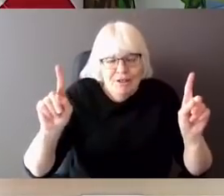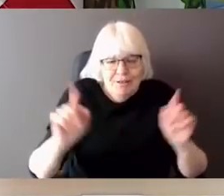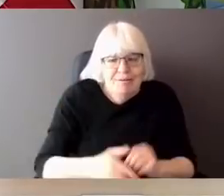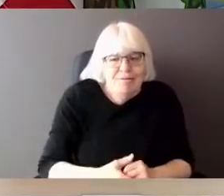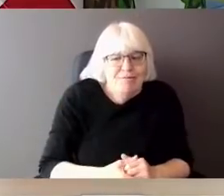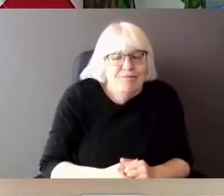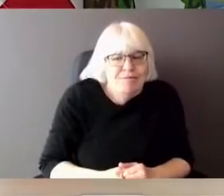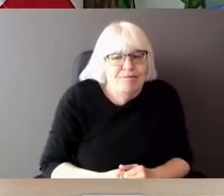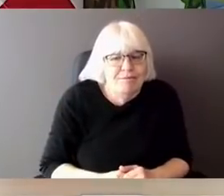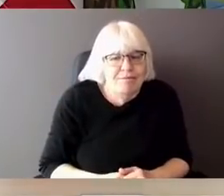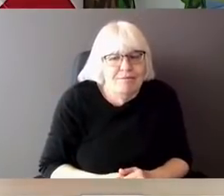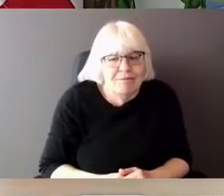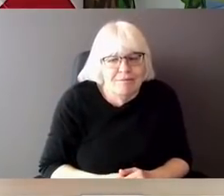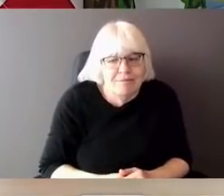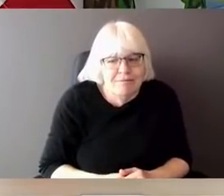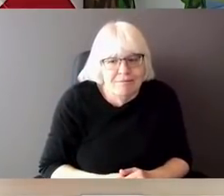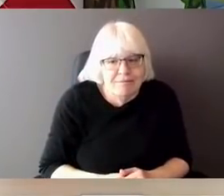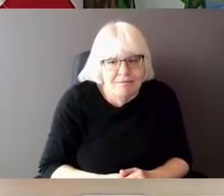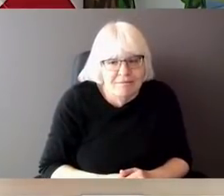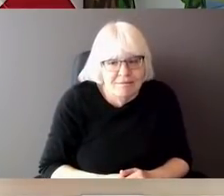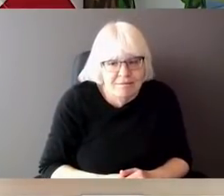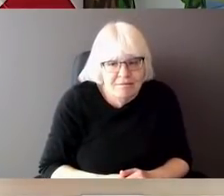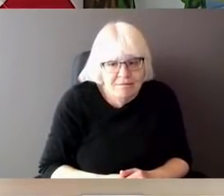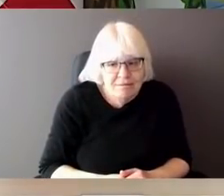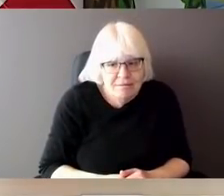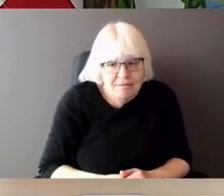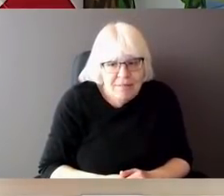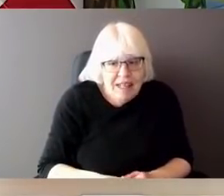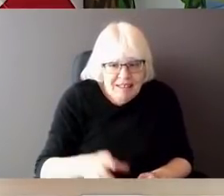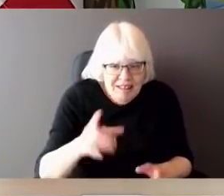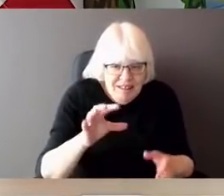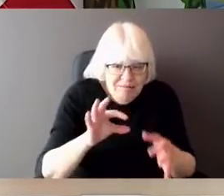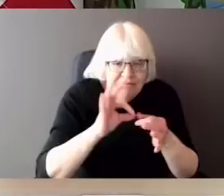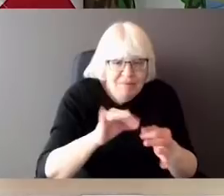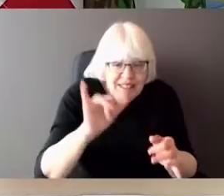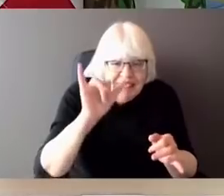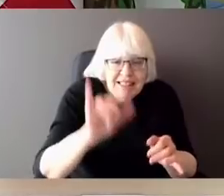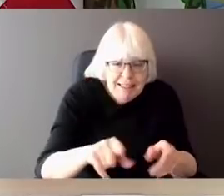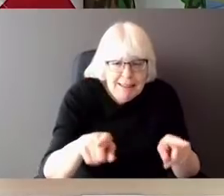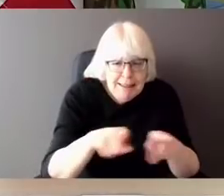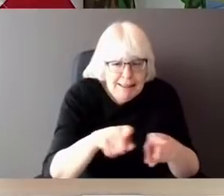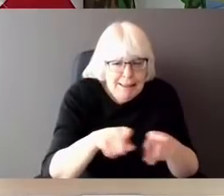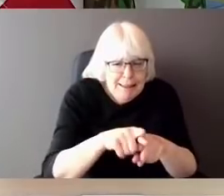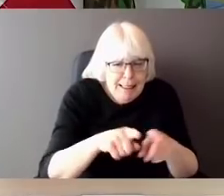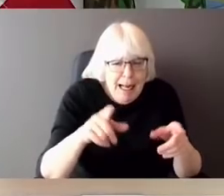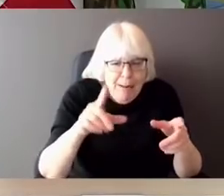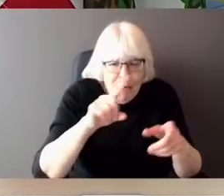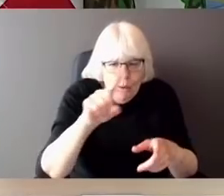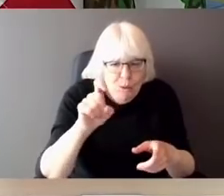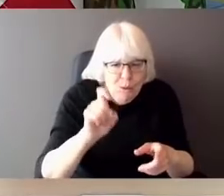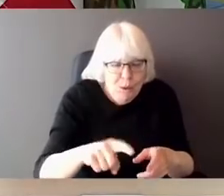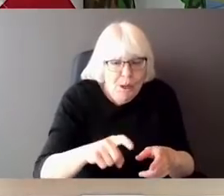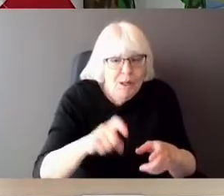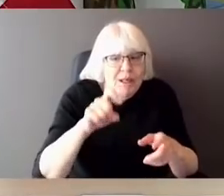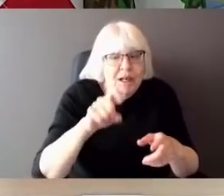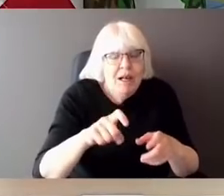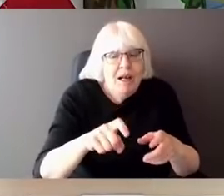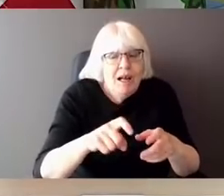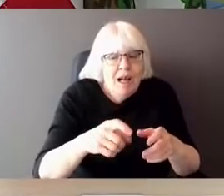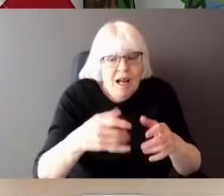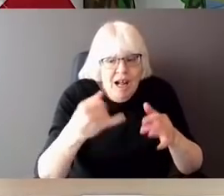And so on that note, what about reducing the isolation and testing requirements for COVID positive cases and